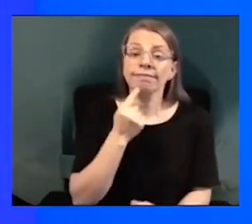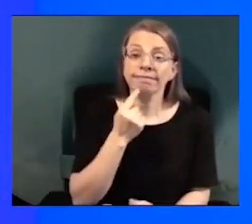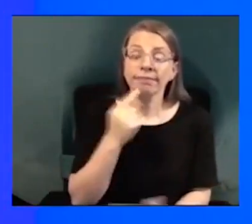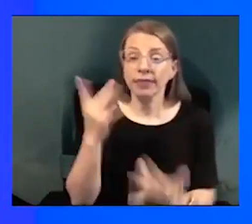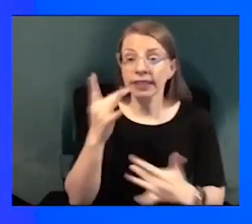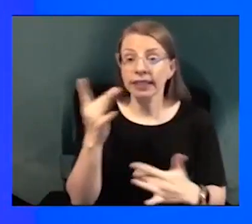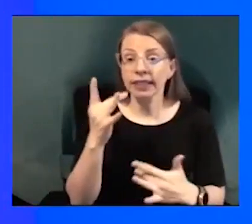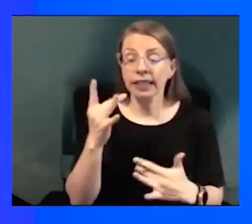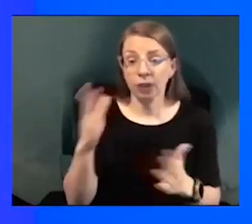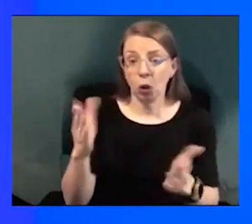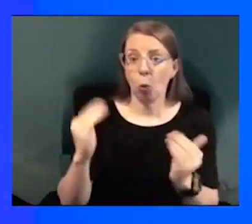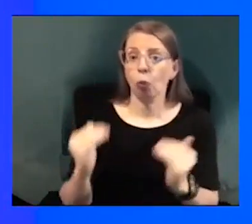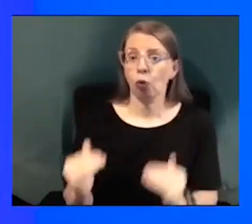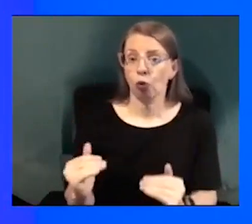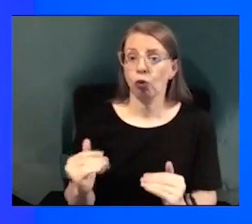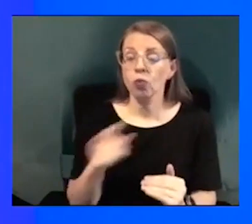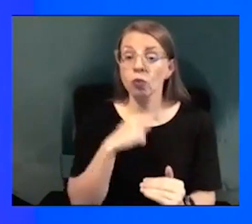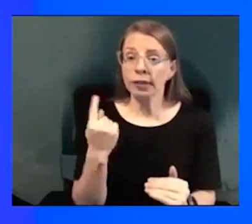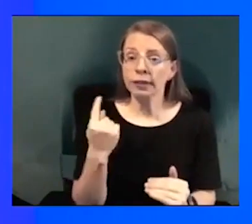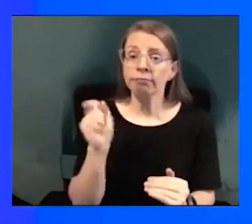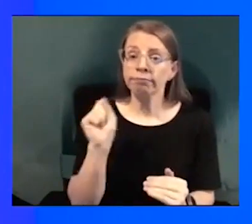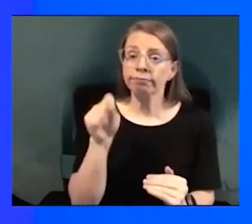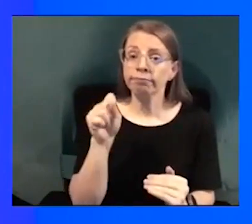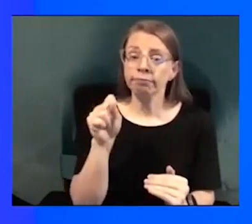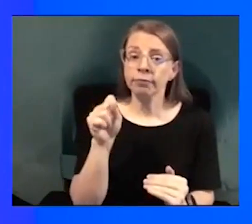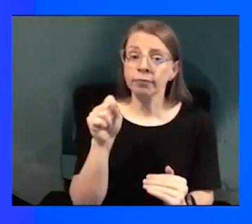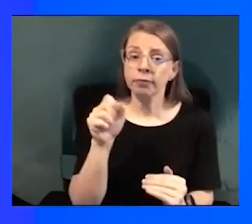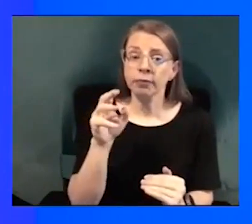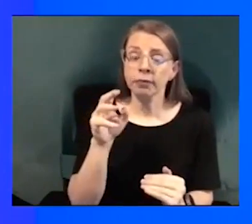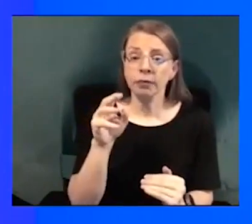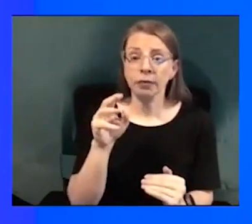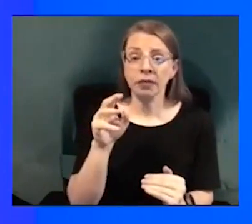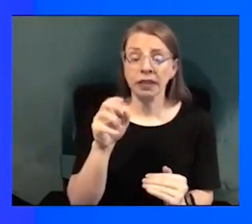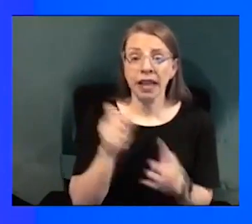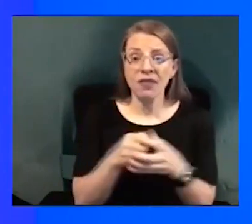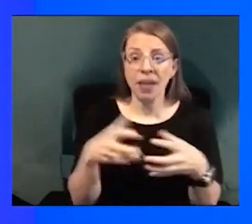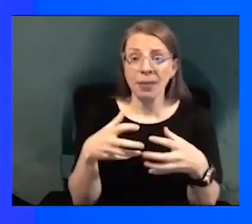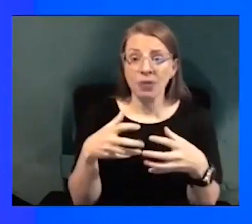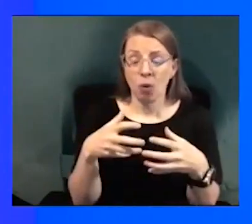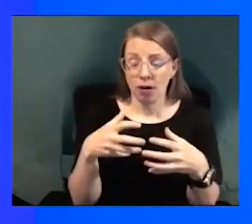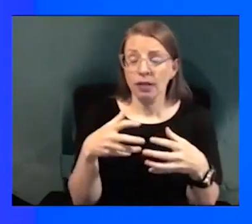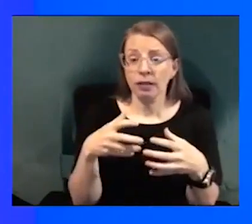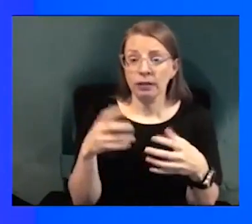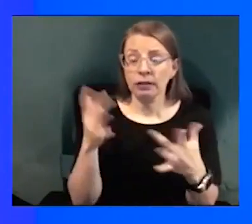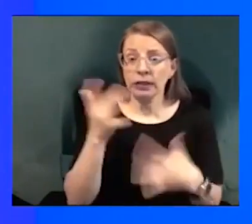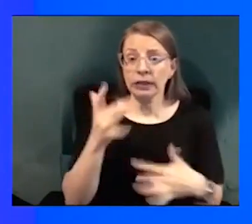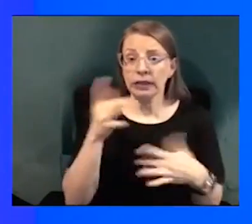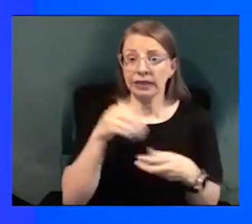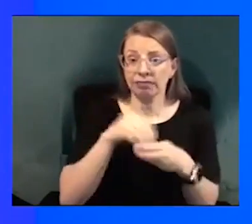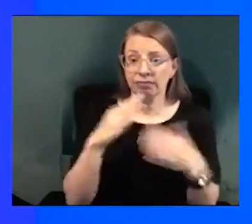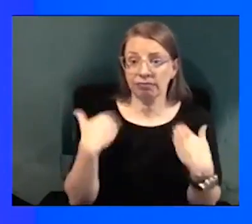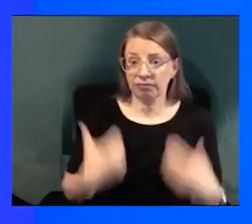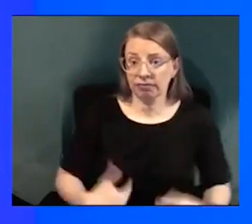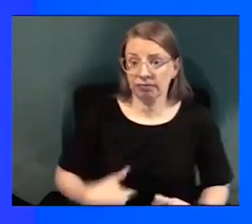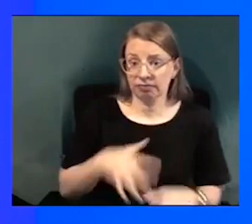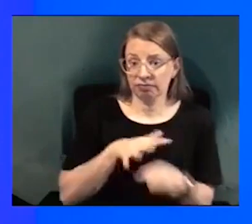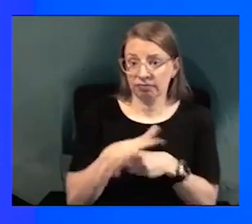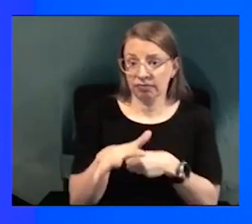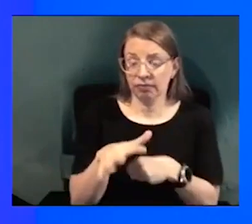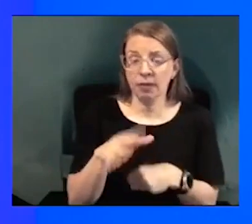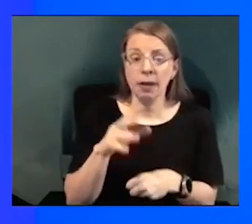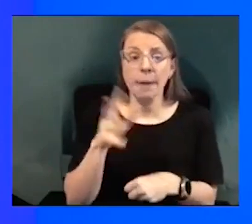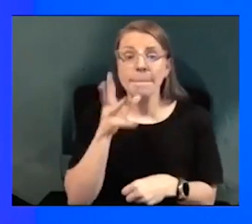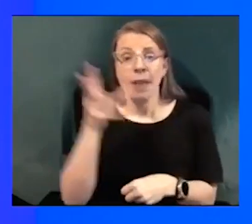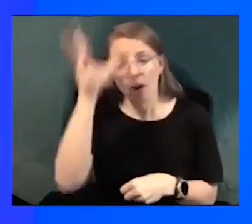have that risk of the multi-system inflammatory disease. And even if you as a parent don't feel that you're at risk of problems,